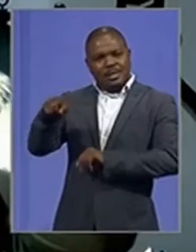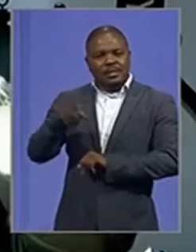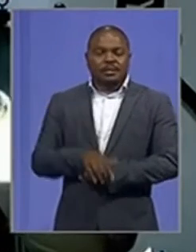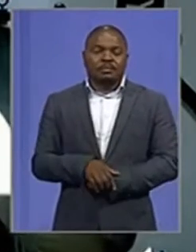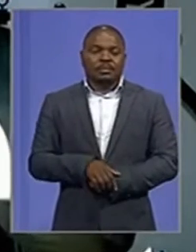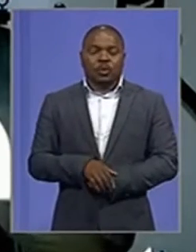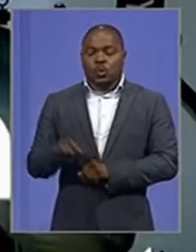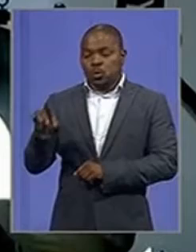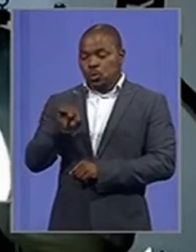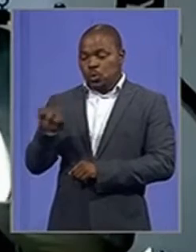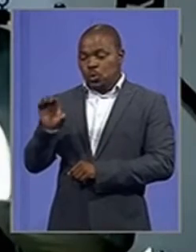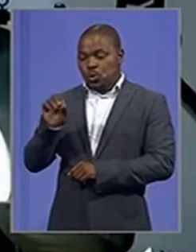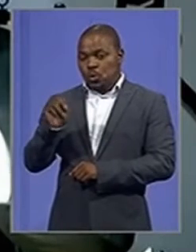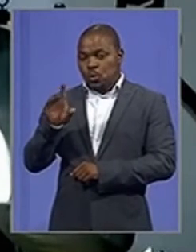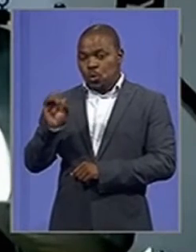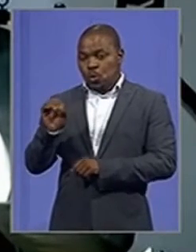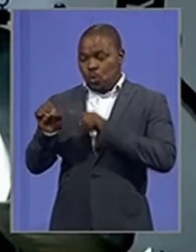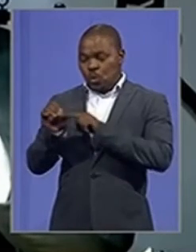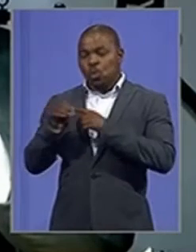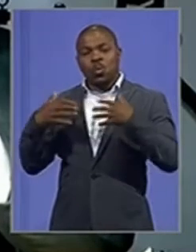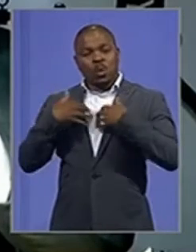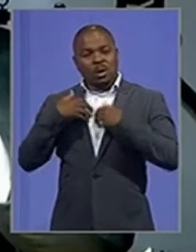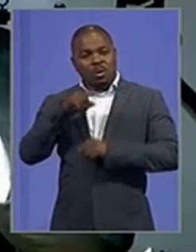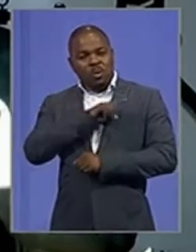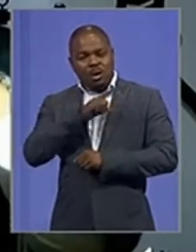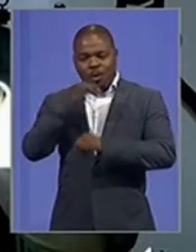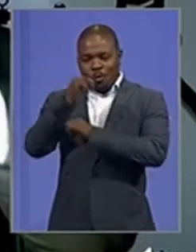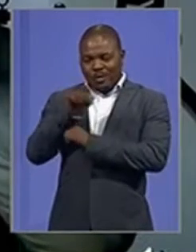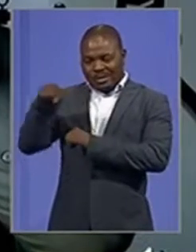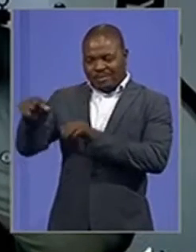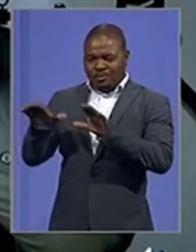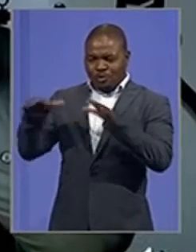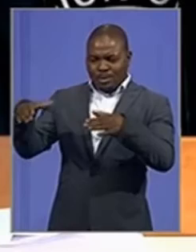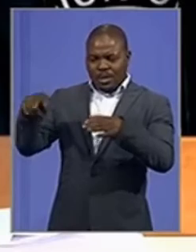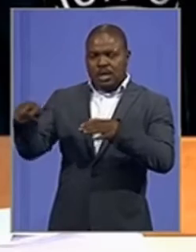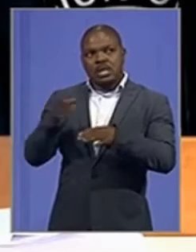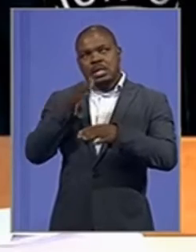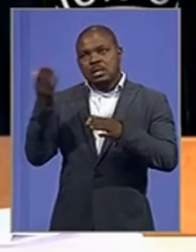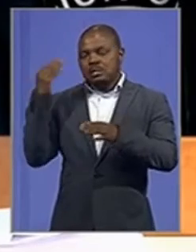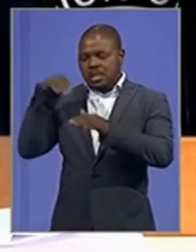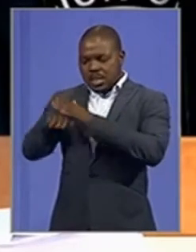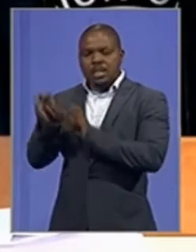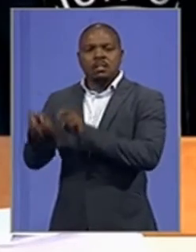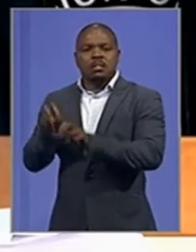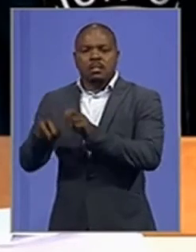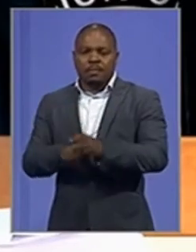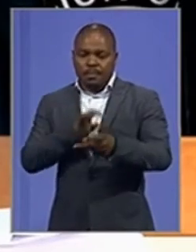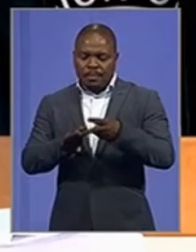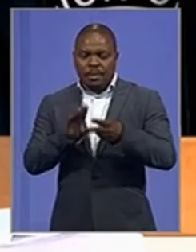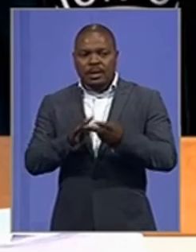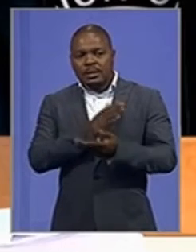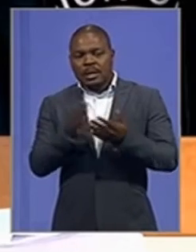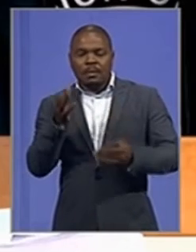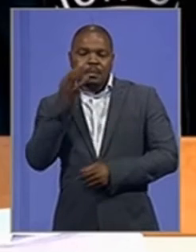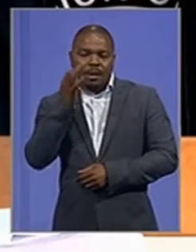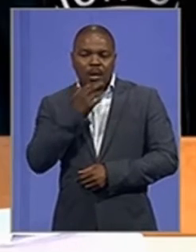Raymond Zondo yo a tshwenyegileng o buile ka ga go utswiwa ka fa kantorong ya commission. Mo tiragalong e nngwe go fitlhetswe pegelo tsa